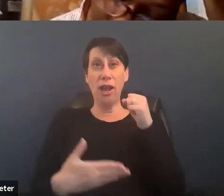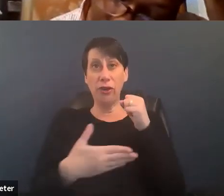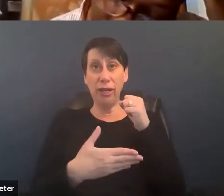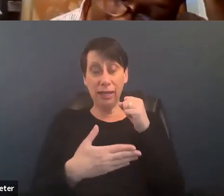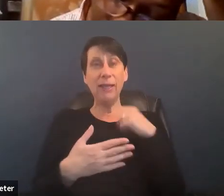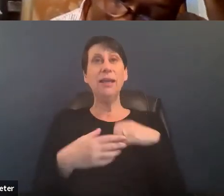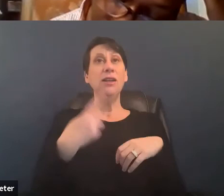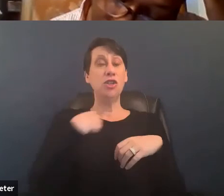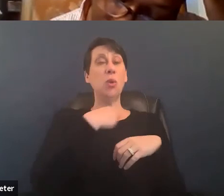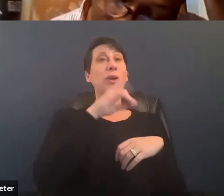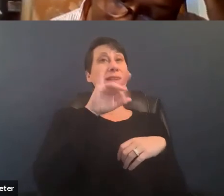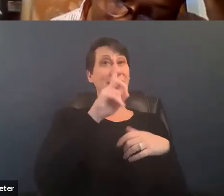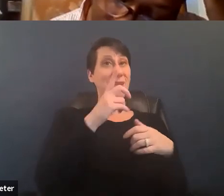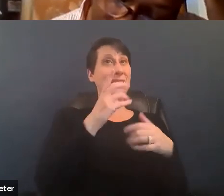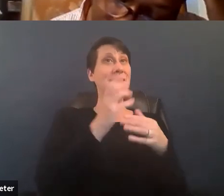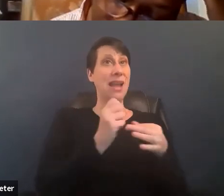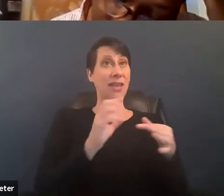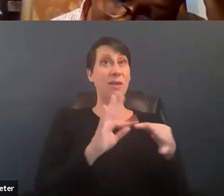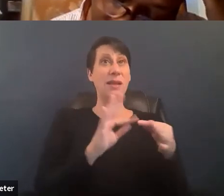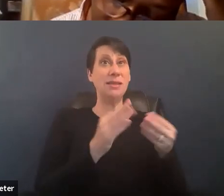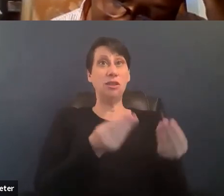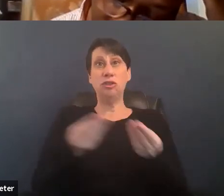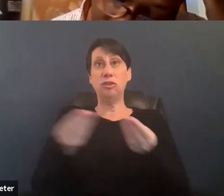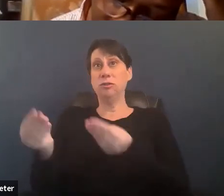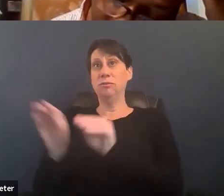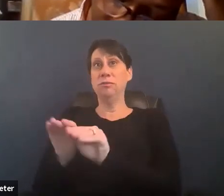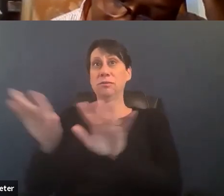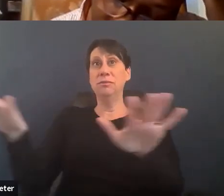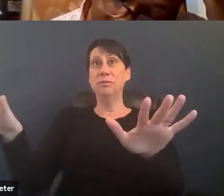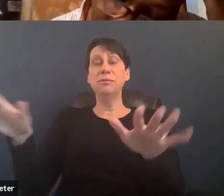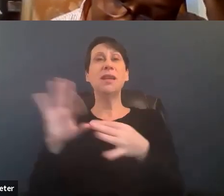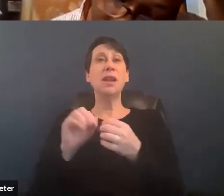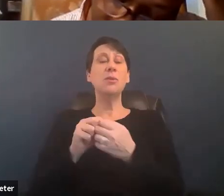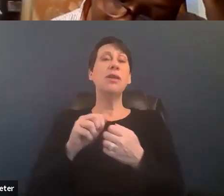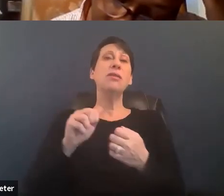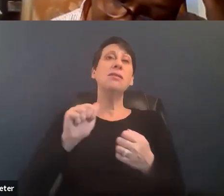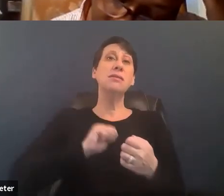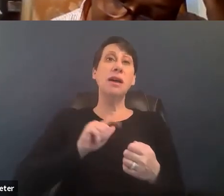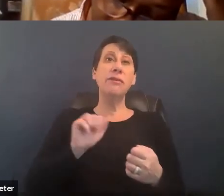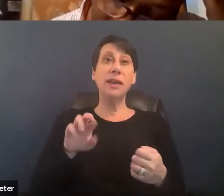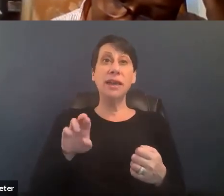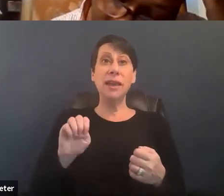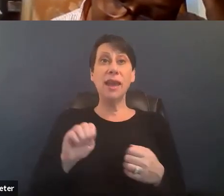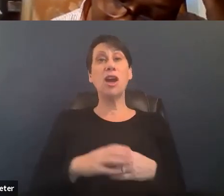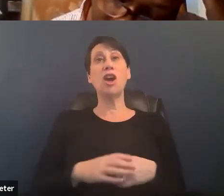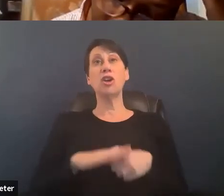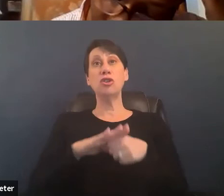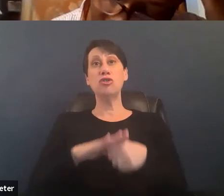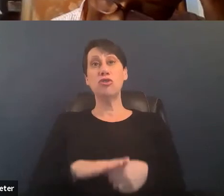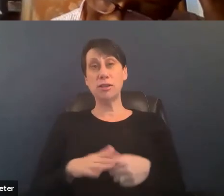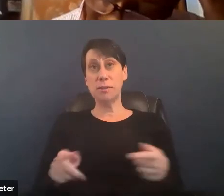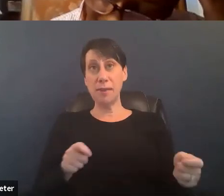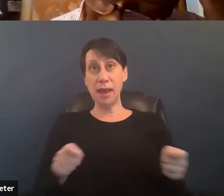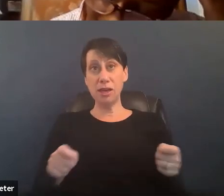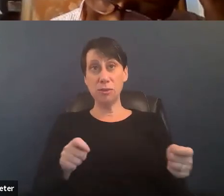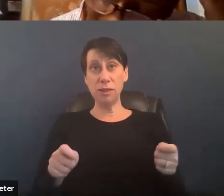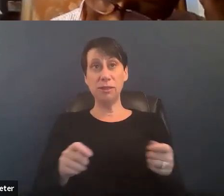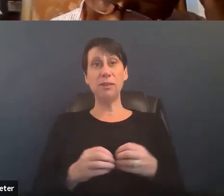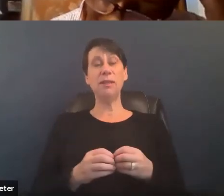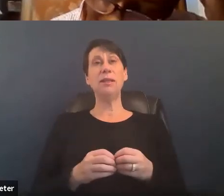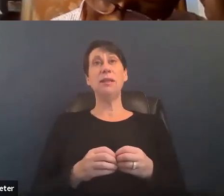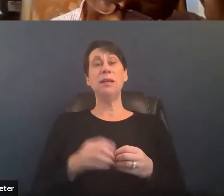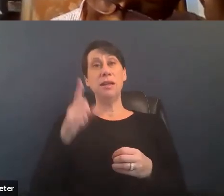out that way about self-care and stress management and our Consent and COVID